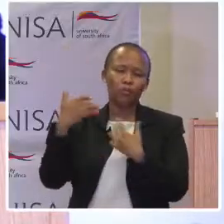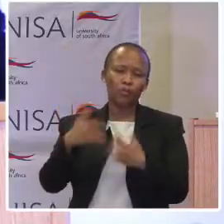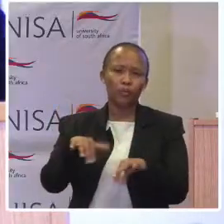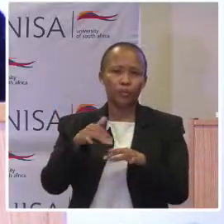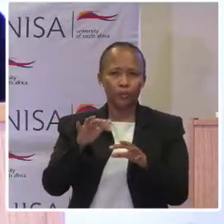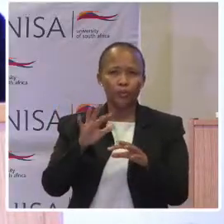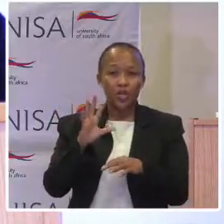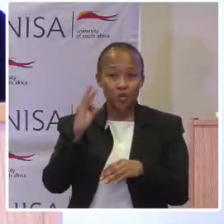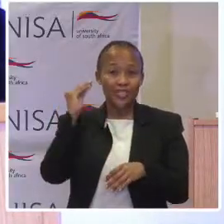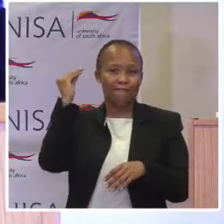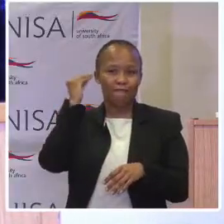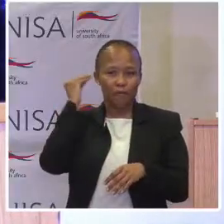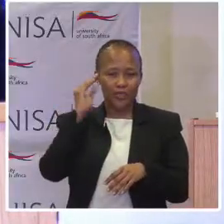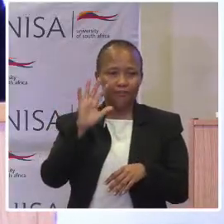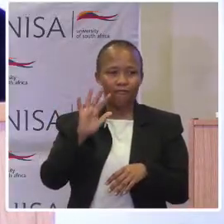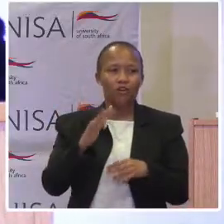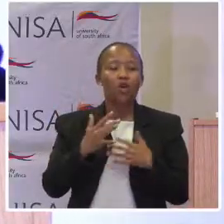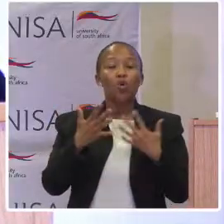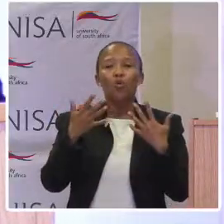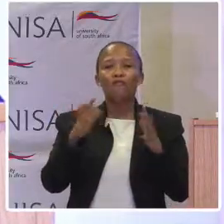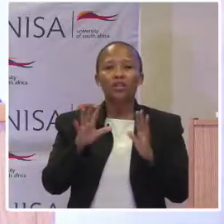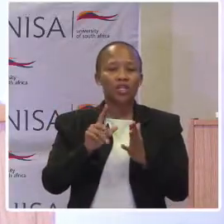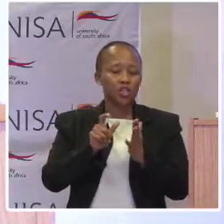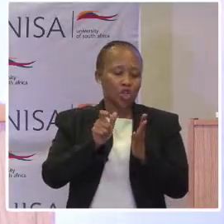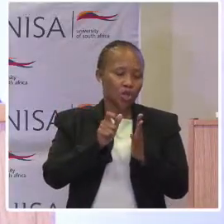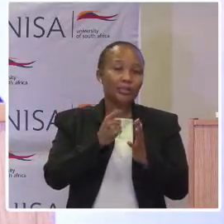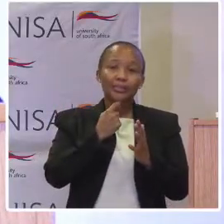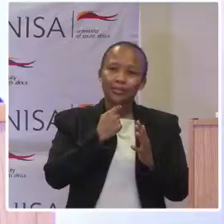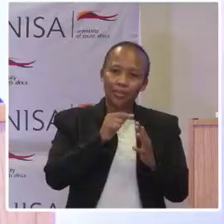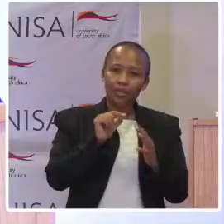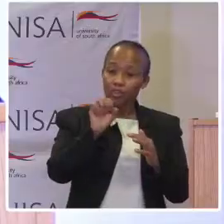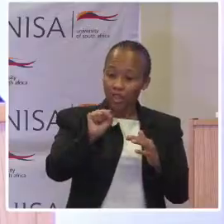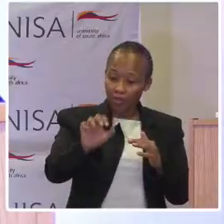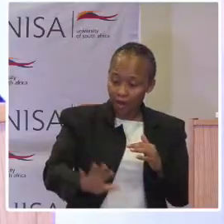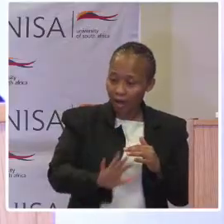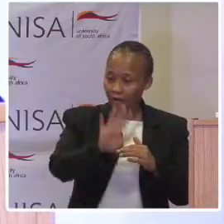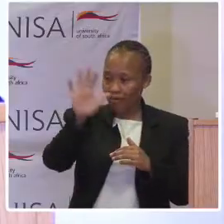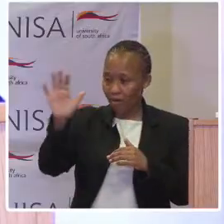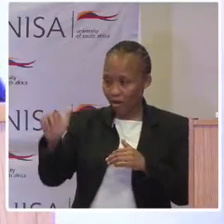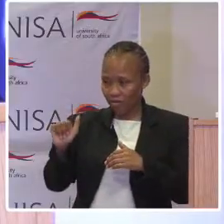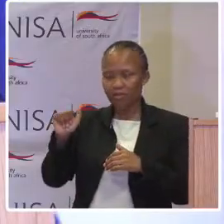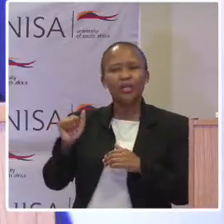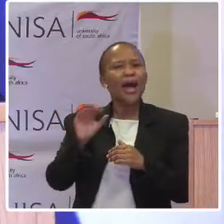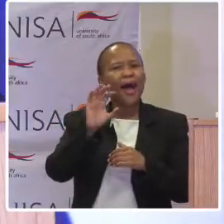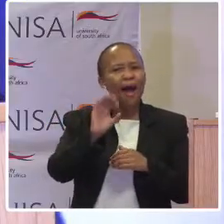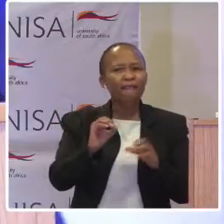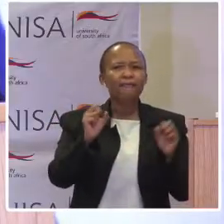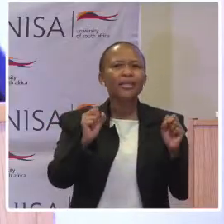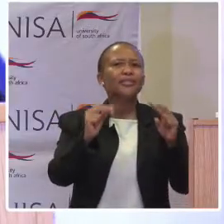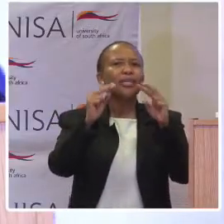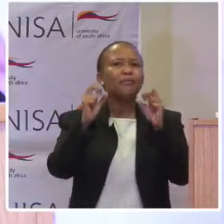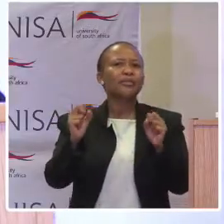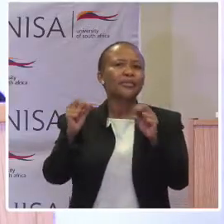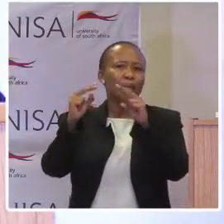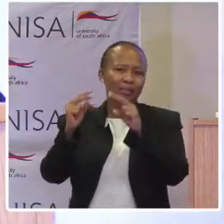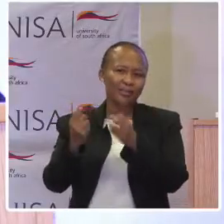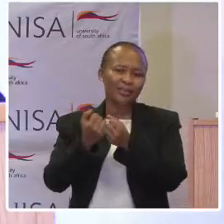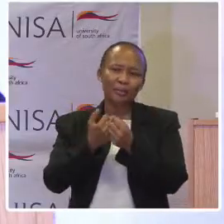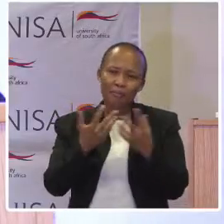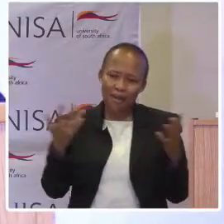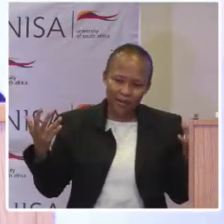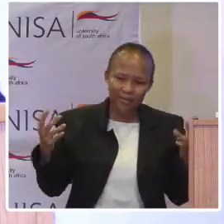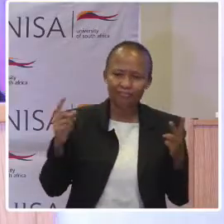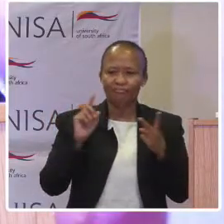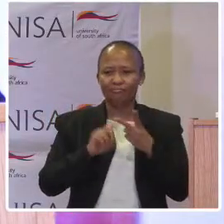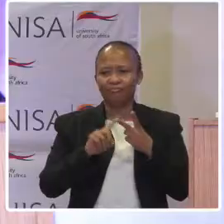we noted that South Africa has been engaging several summits, multilateral agreements